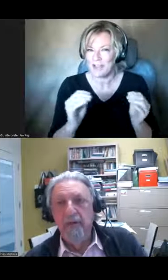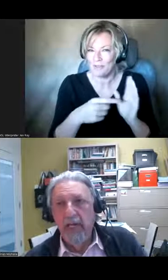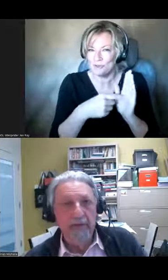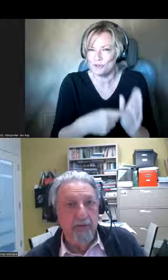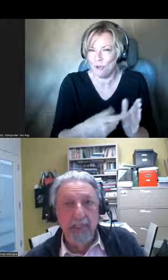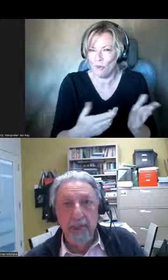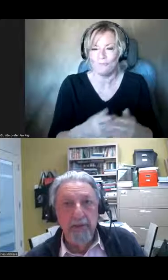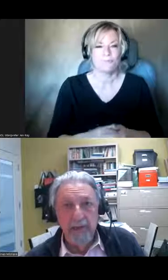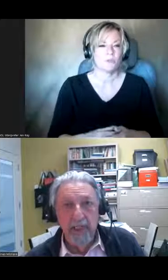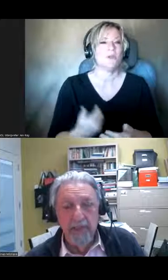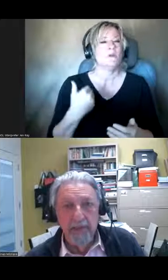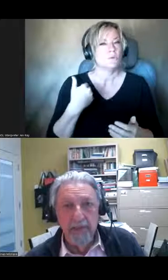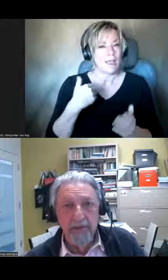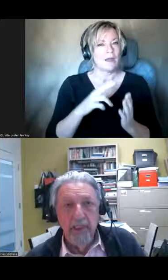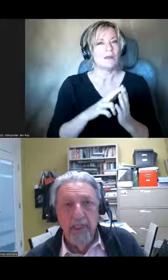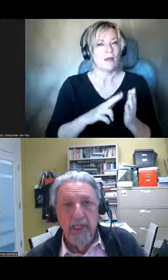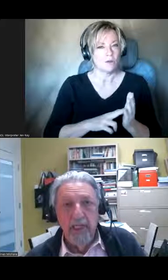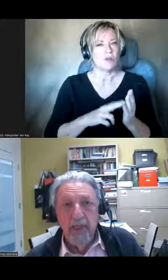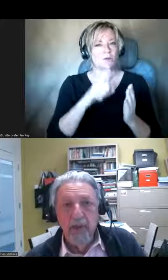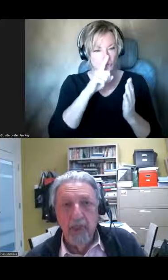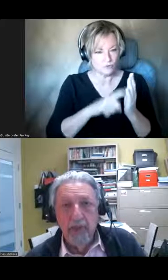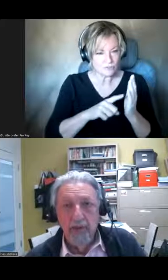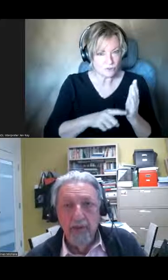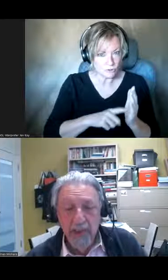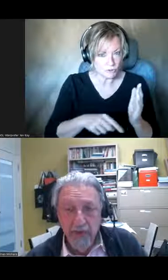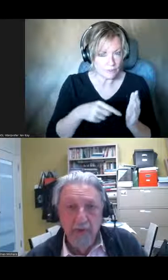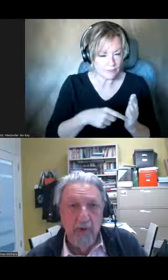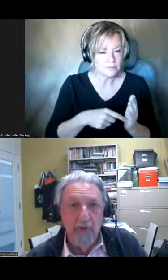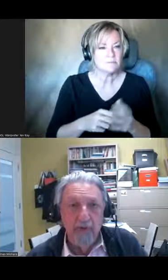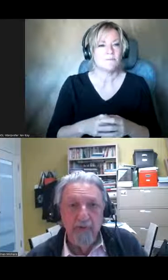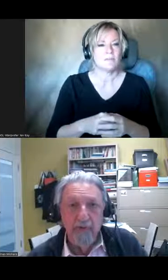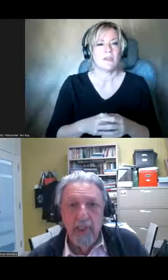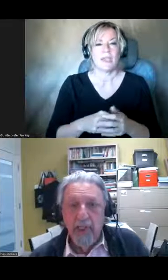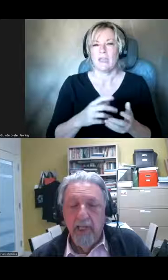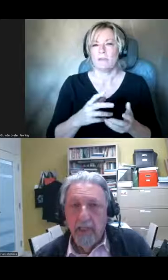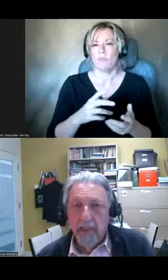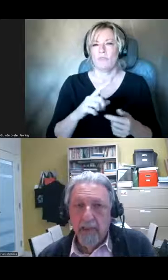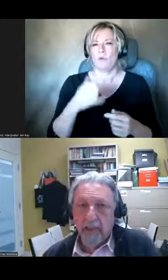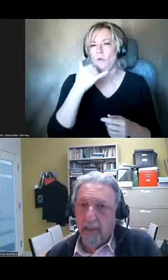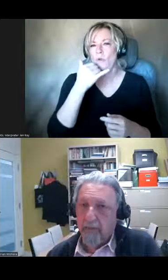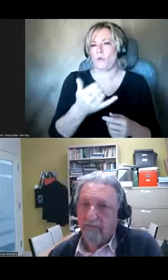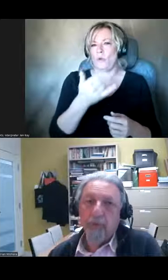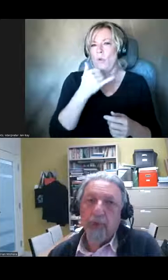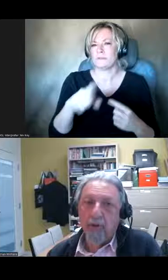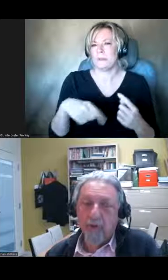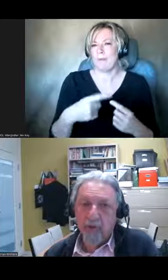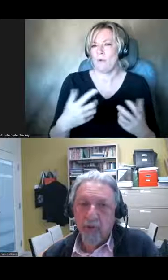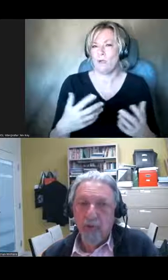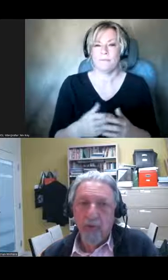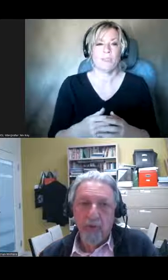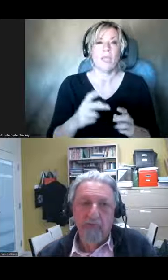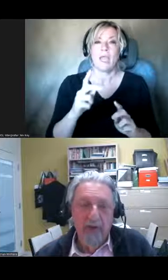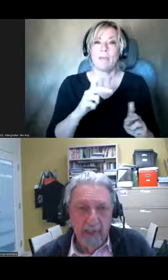a contract to try to understand this and the nature of the calls, and frequent